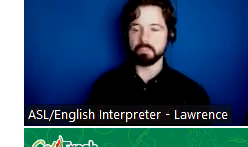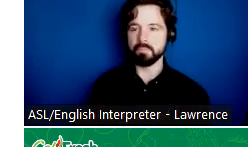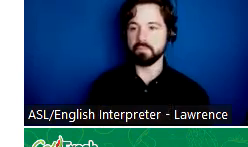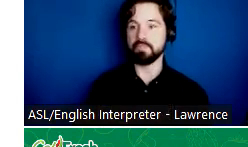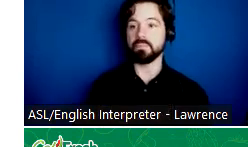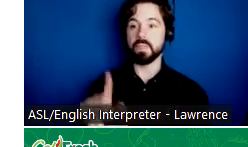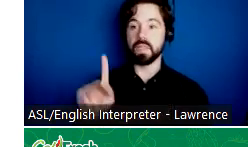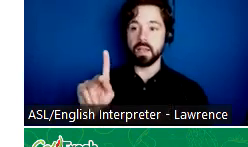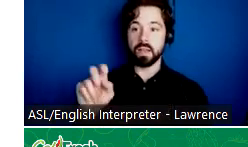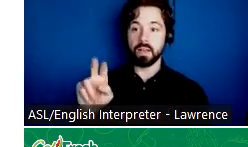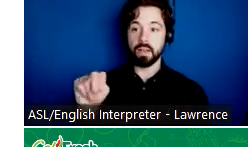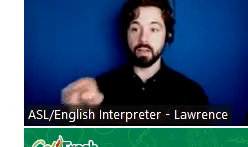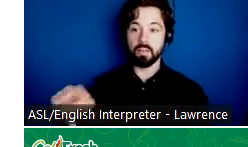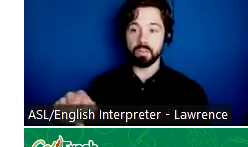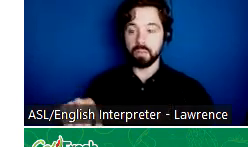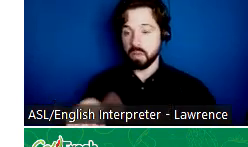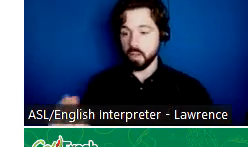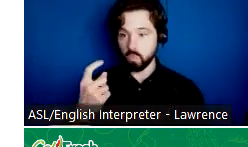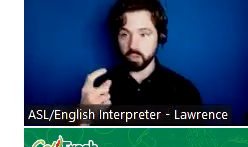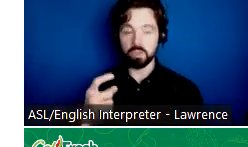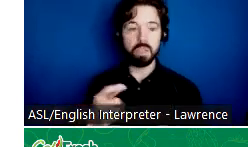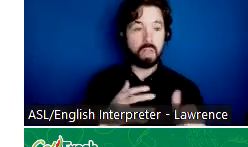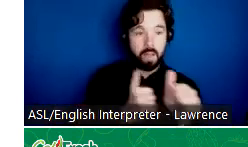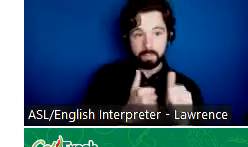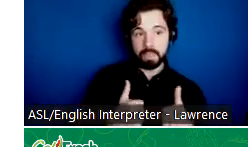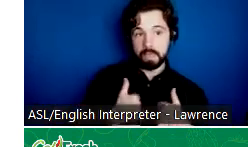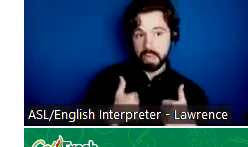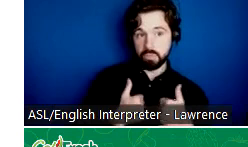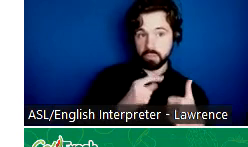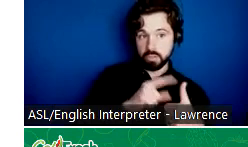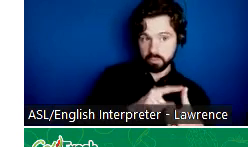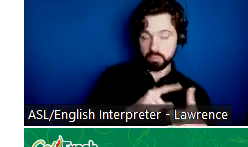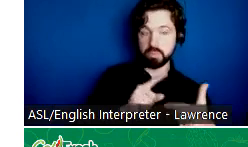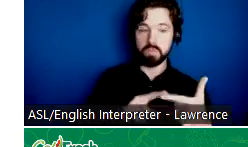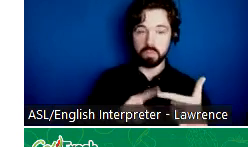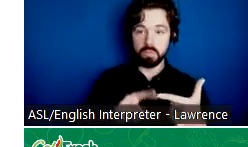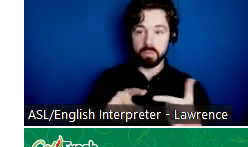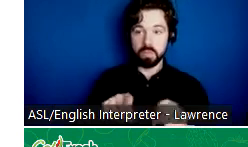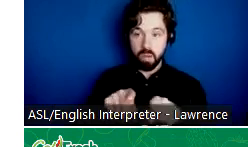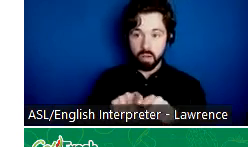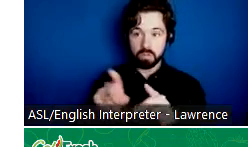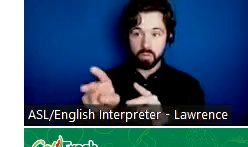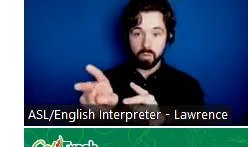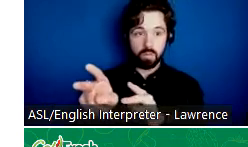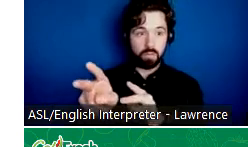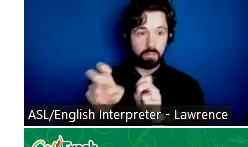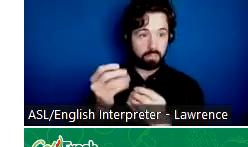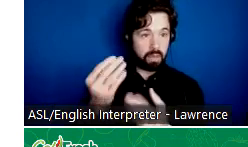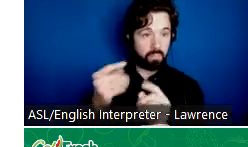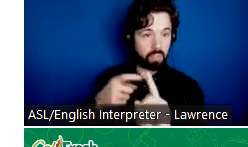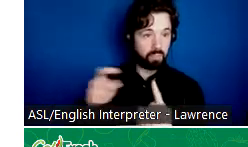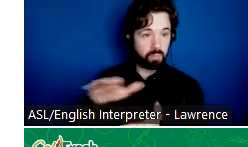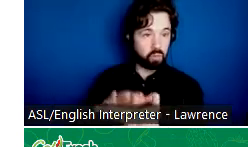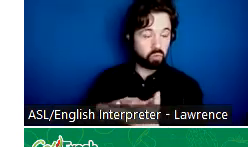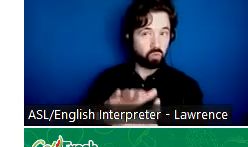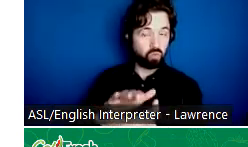here, besides an updated address from CalSolve, does it also pull information from the school page as some children attend a